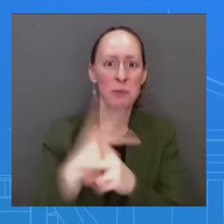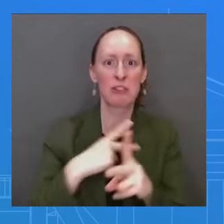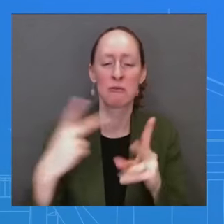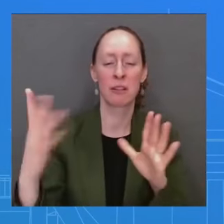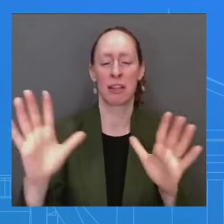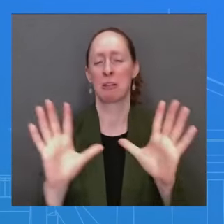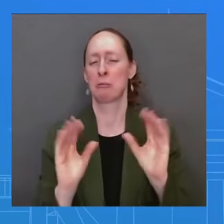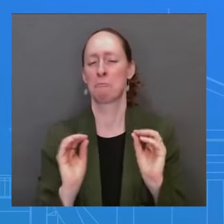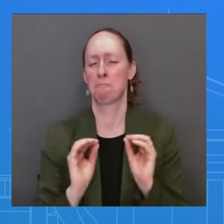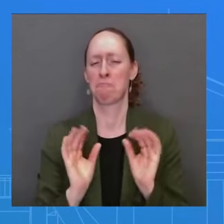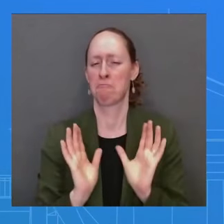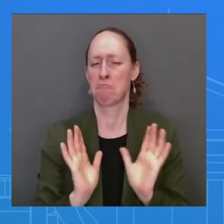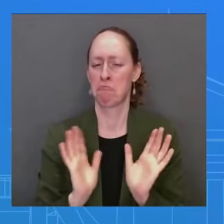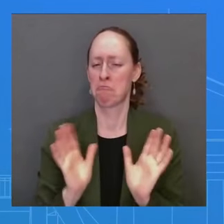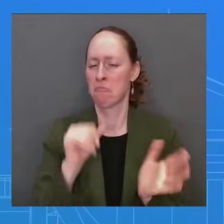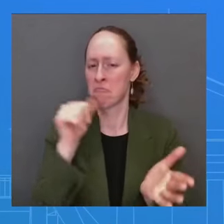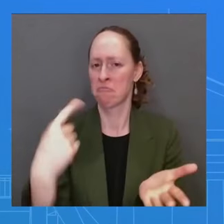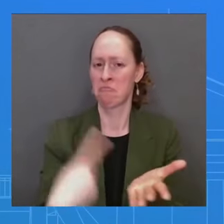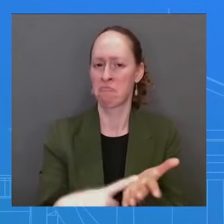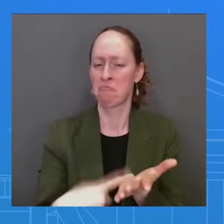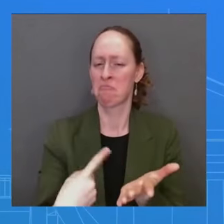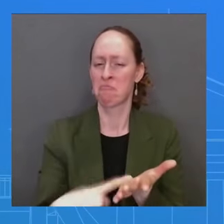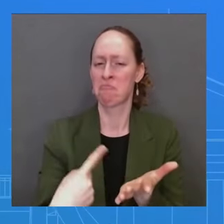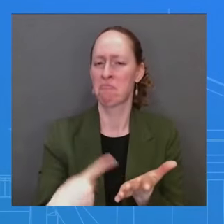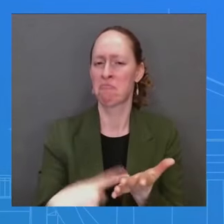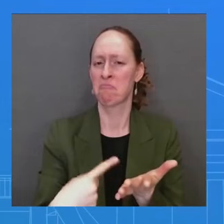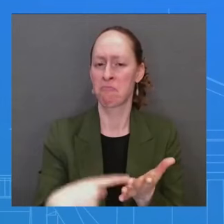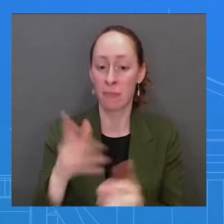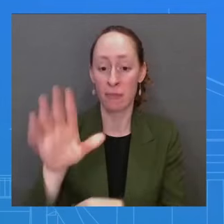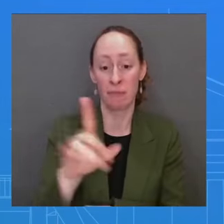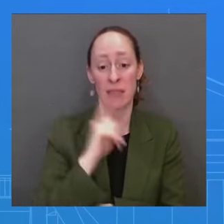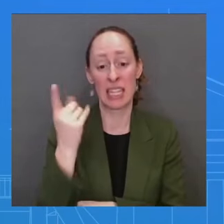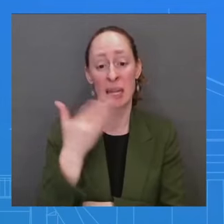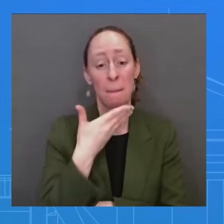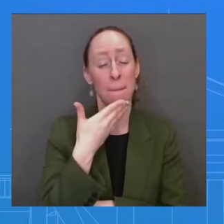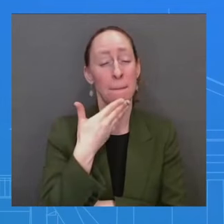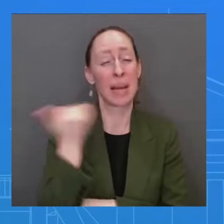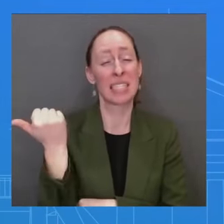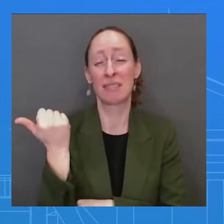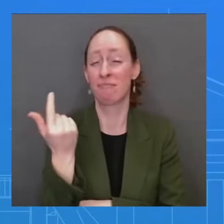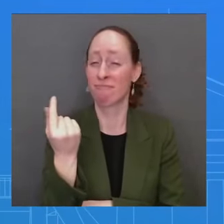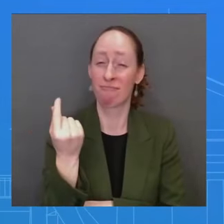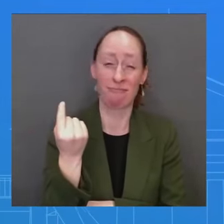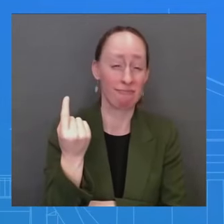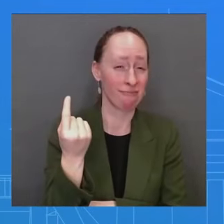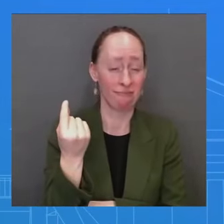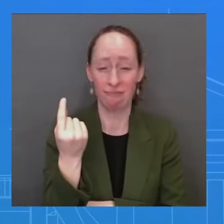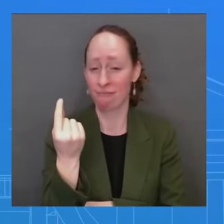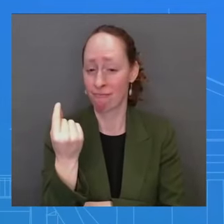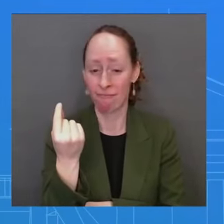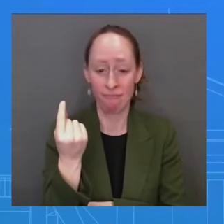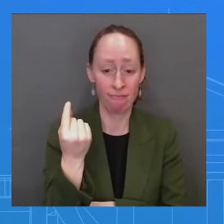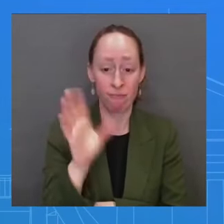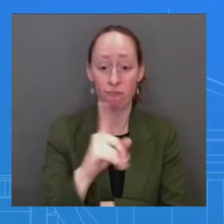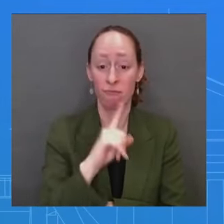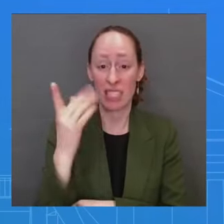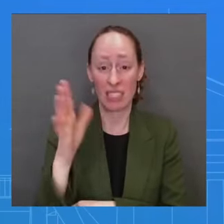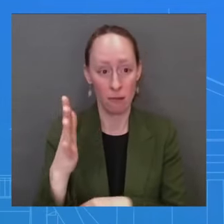The best solution to this situation not escalating is for the Houthis to stop these